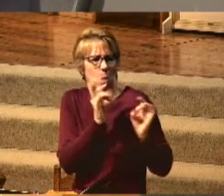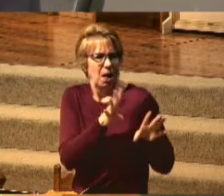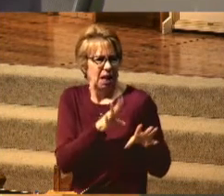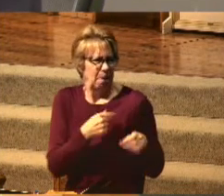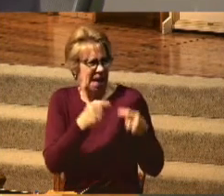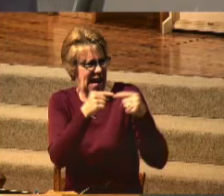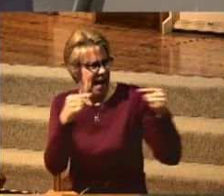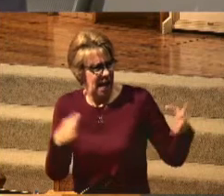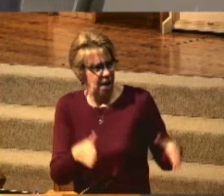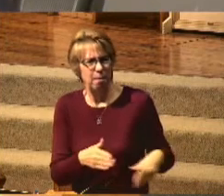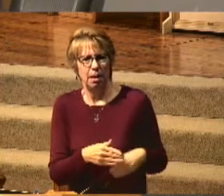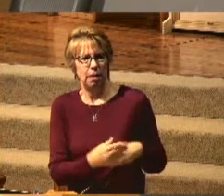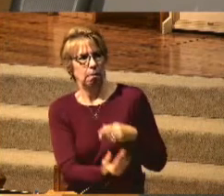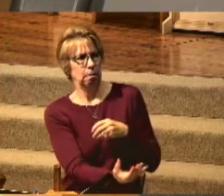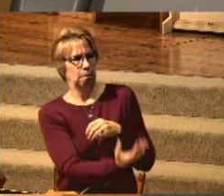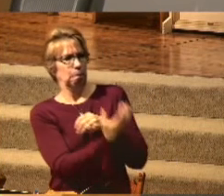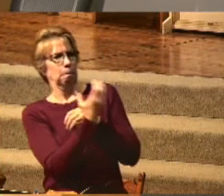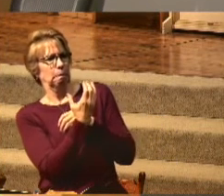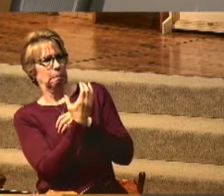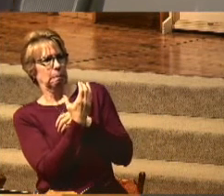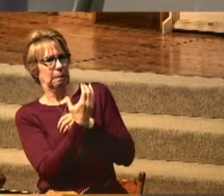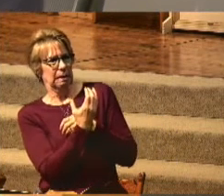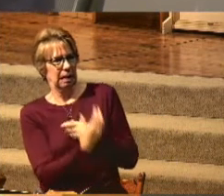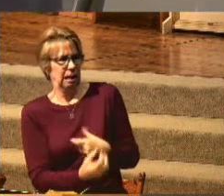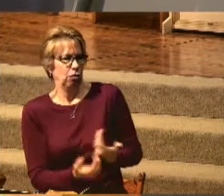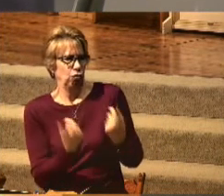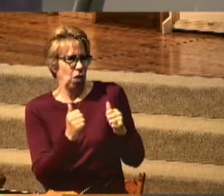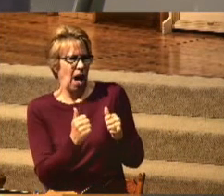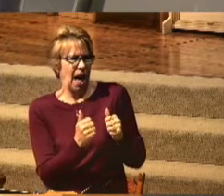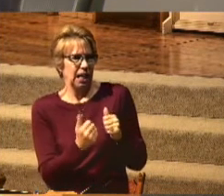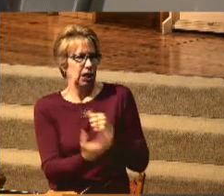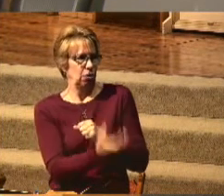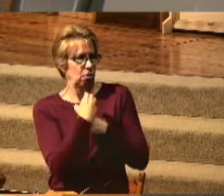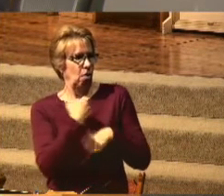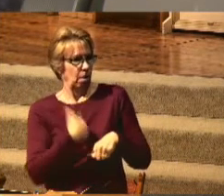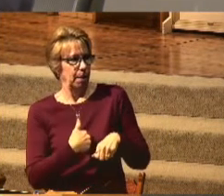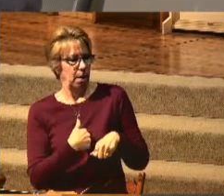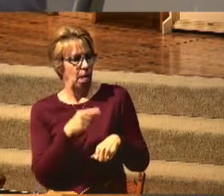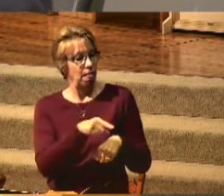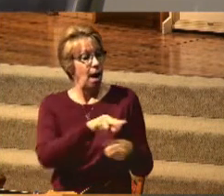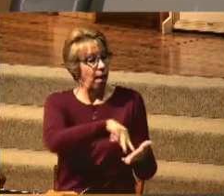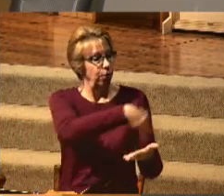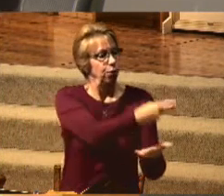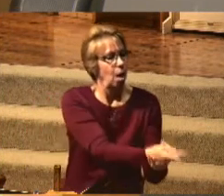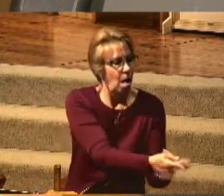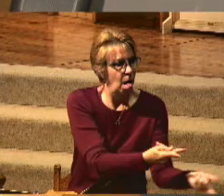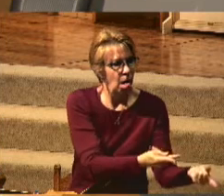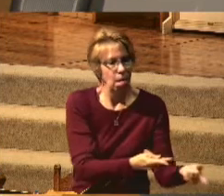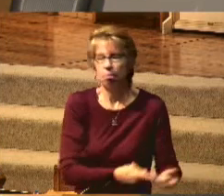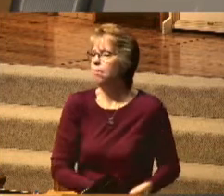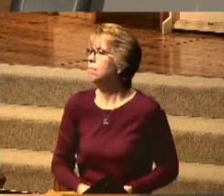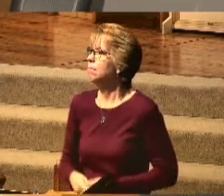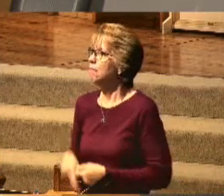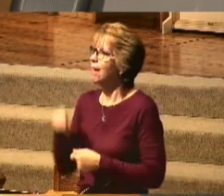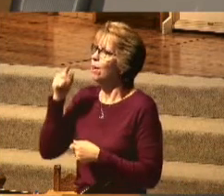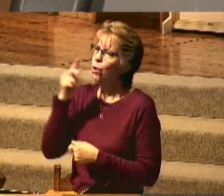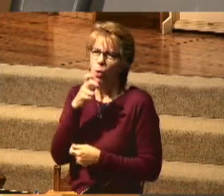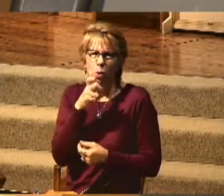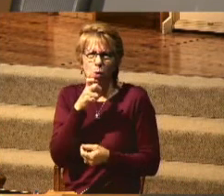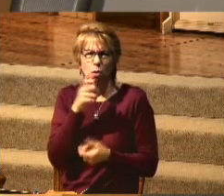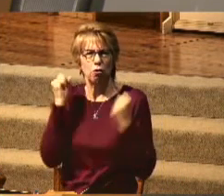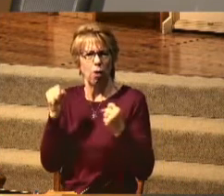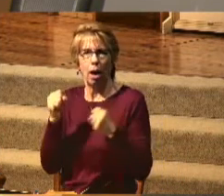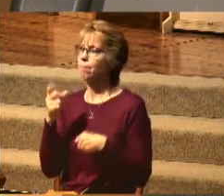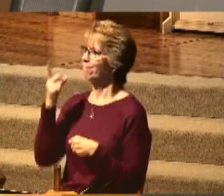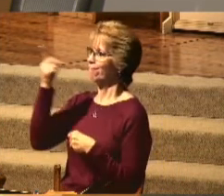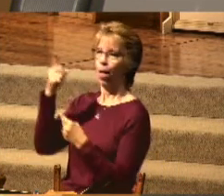foes, come upon me to eat up my flesh, they stumbled and fell. He's your strength, the Lord.